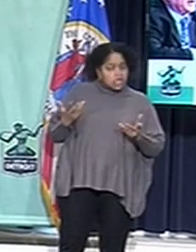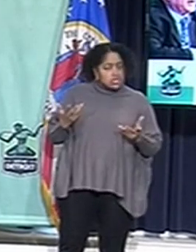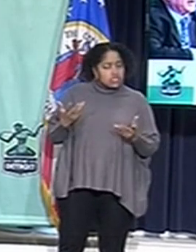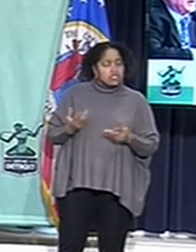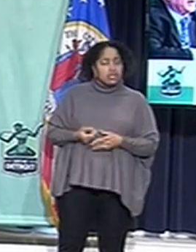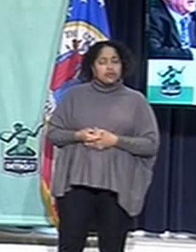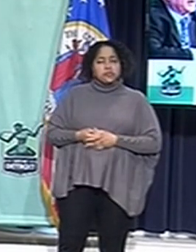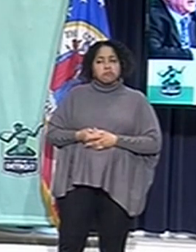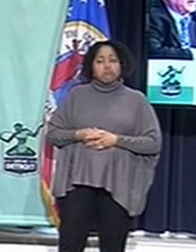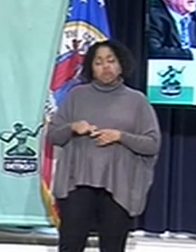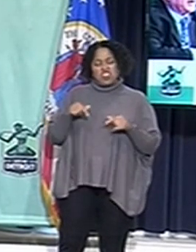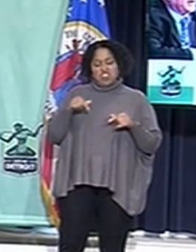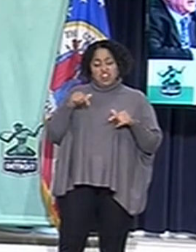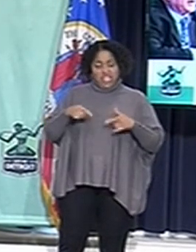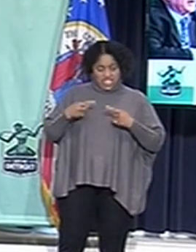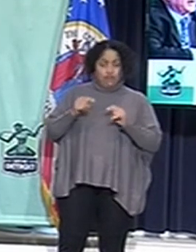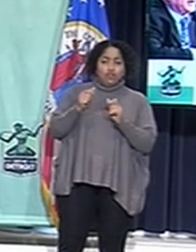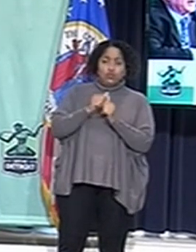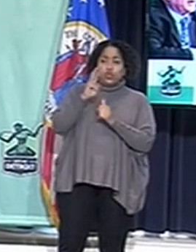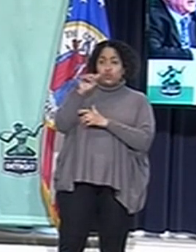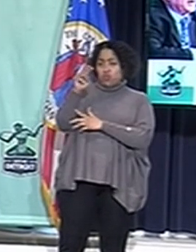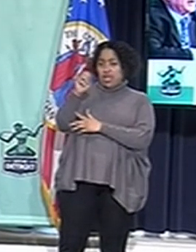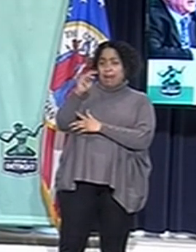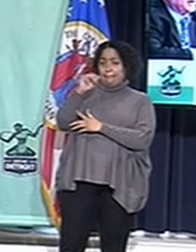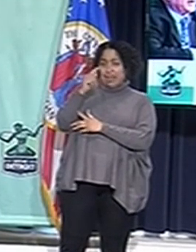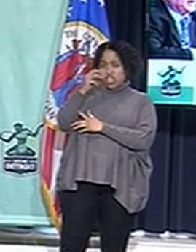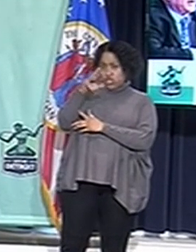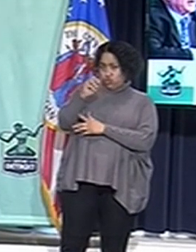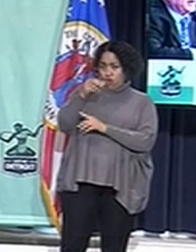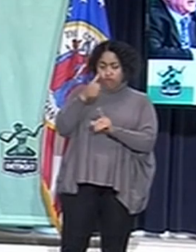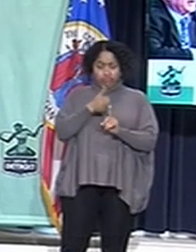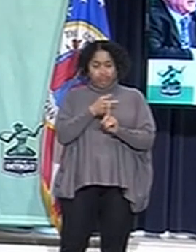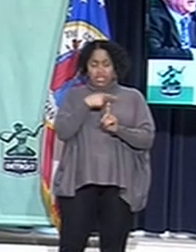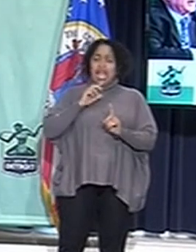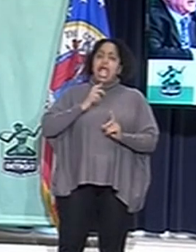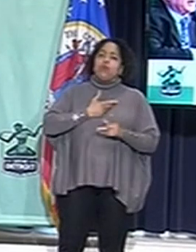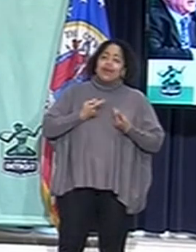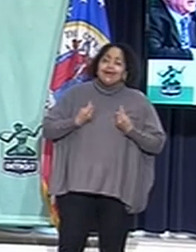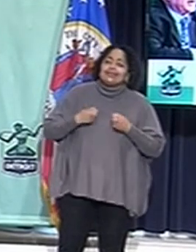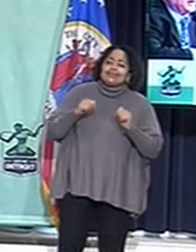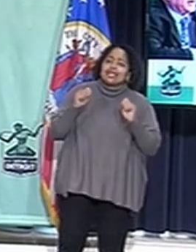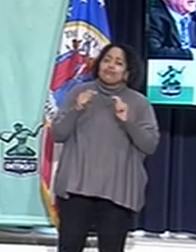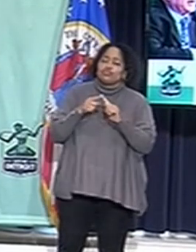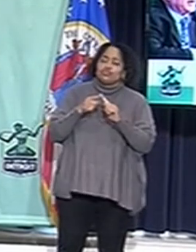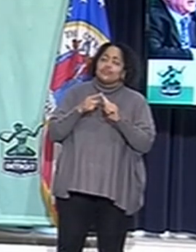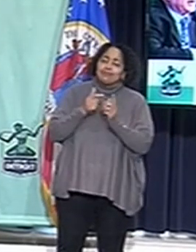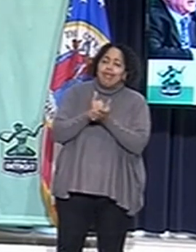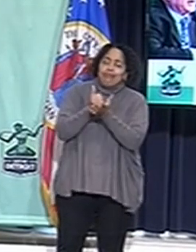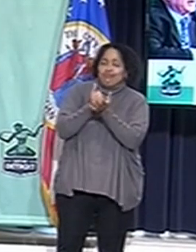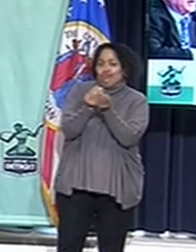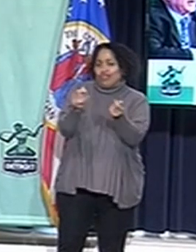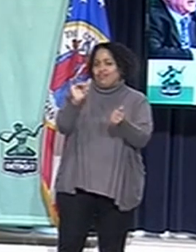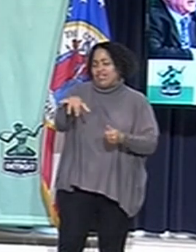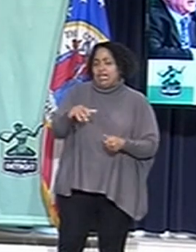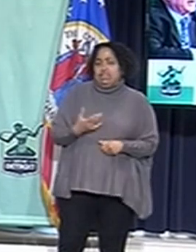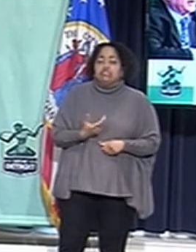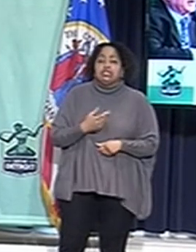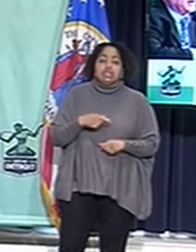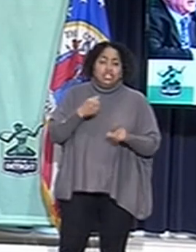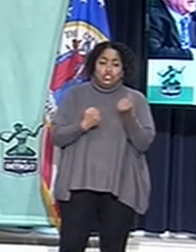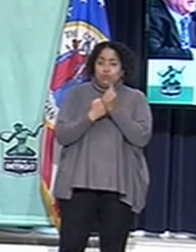this effort by Wayne Metro is our attempt to deal with that. This is support